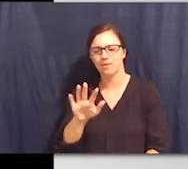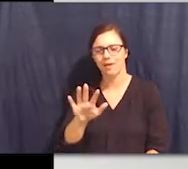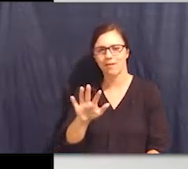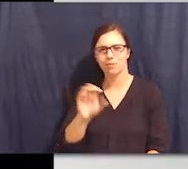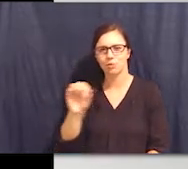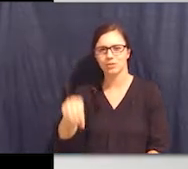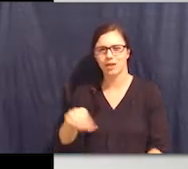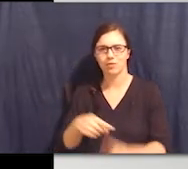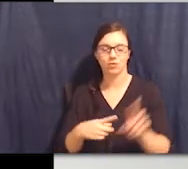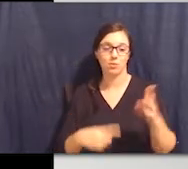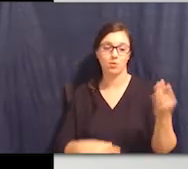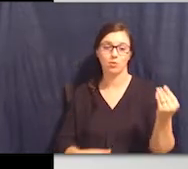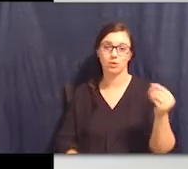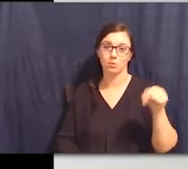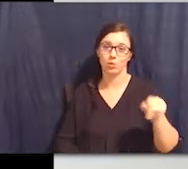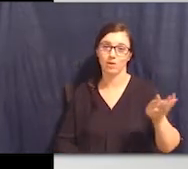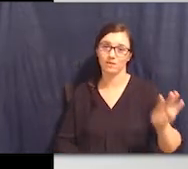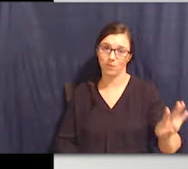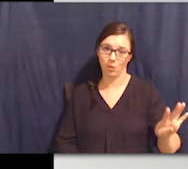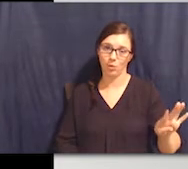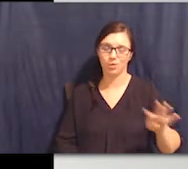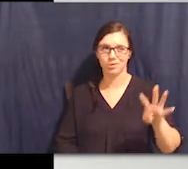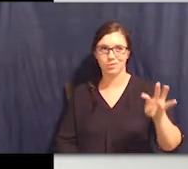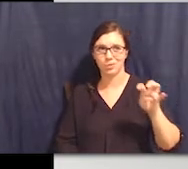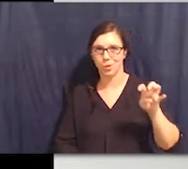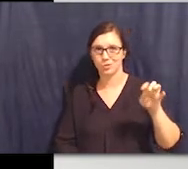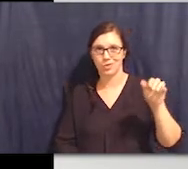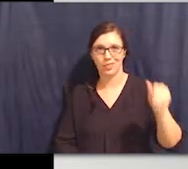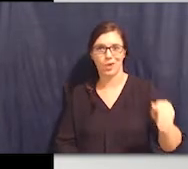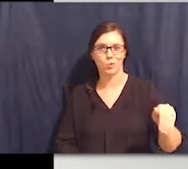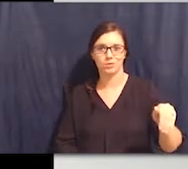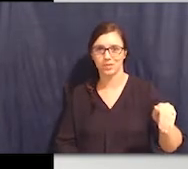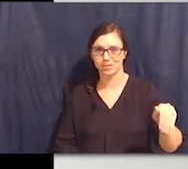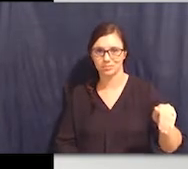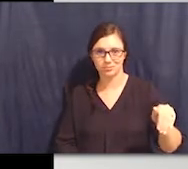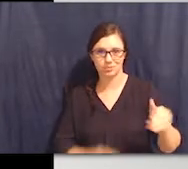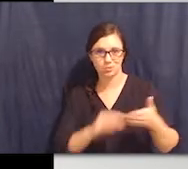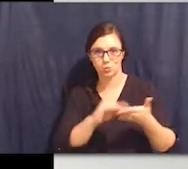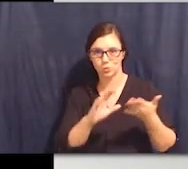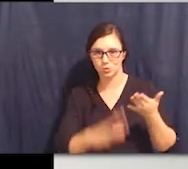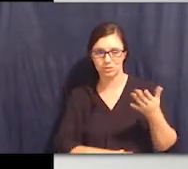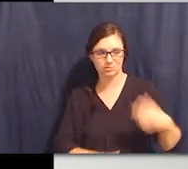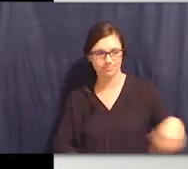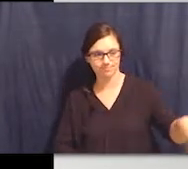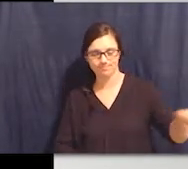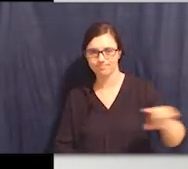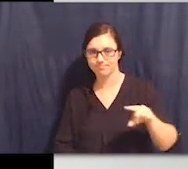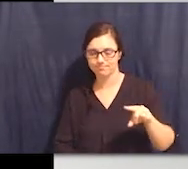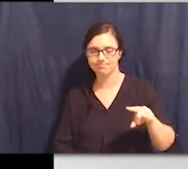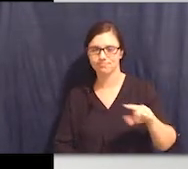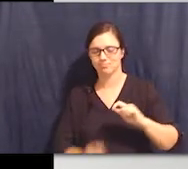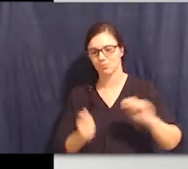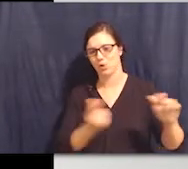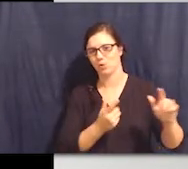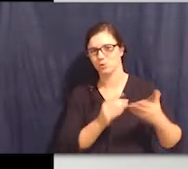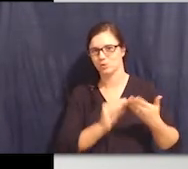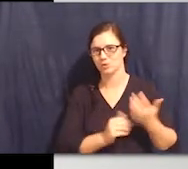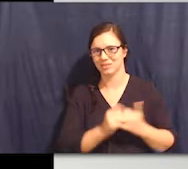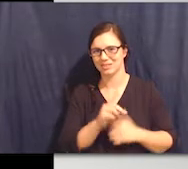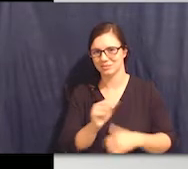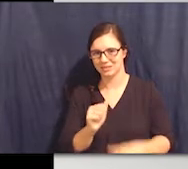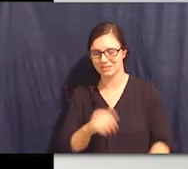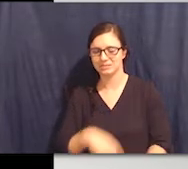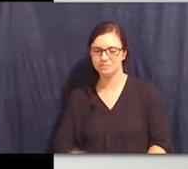the 14.4 or 400,000 students who are all of our students with